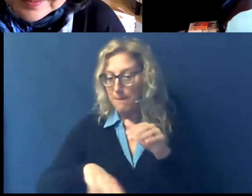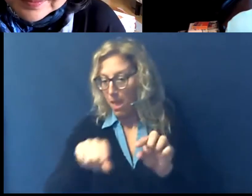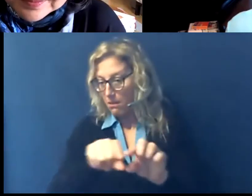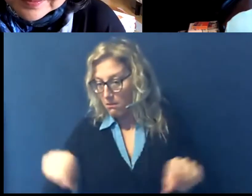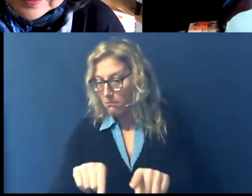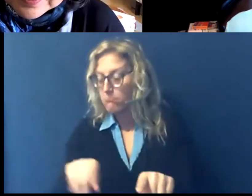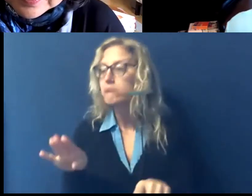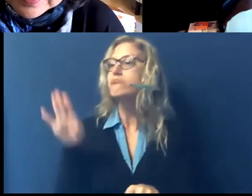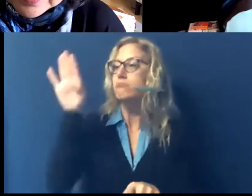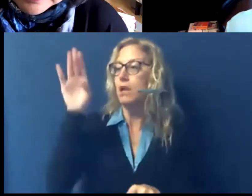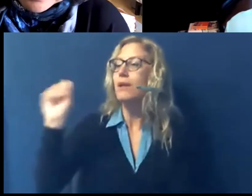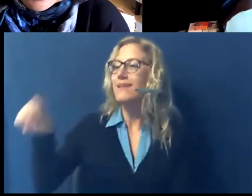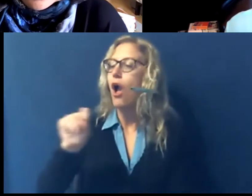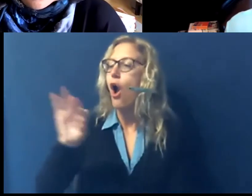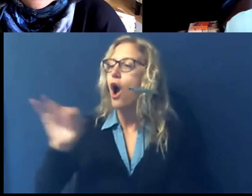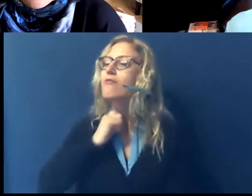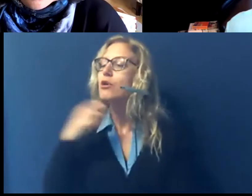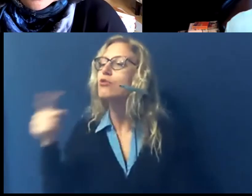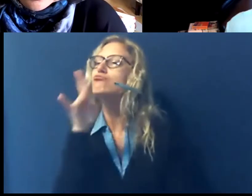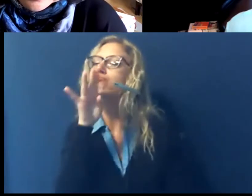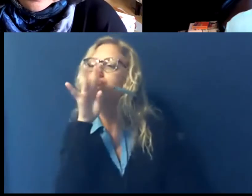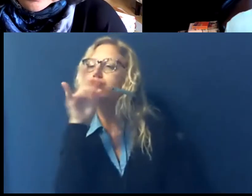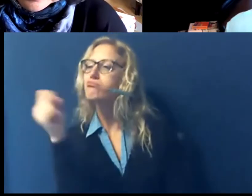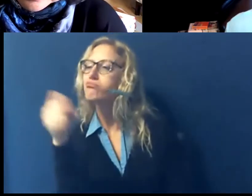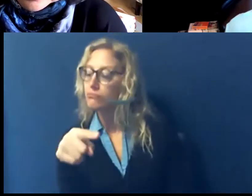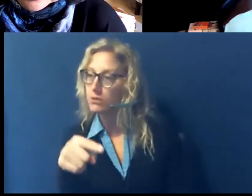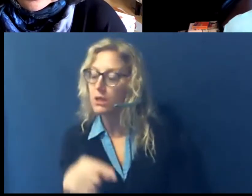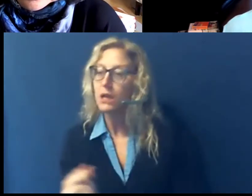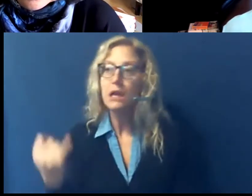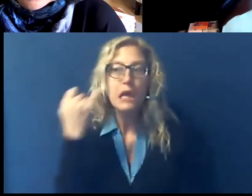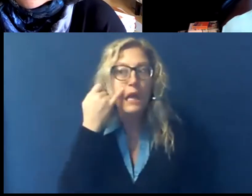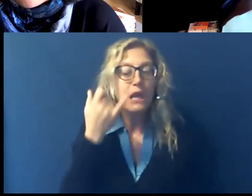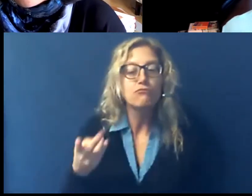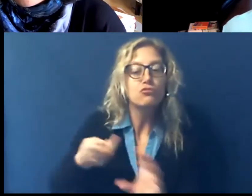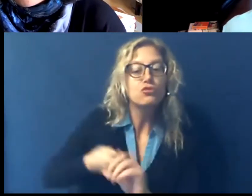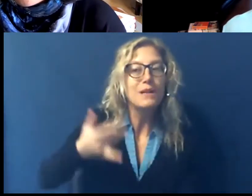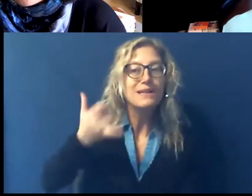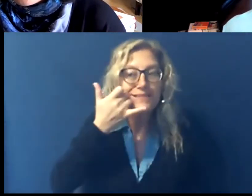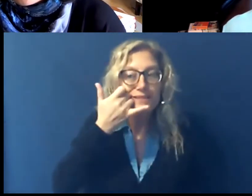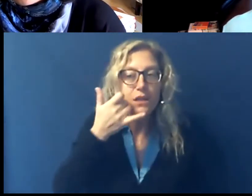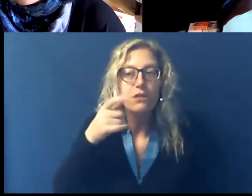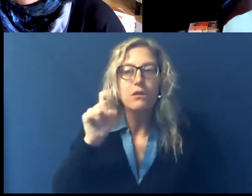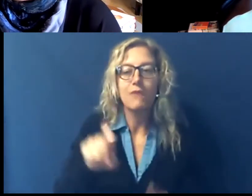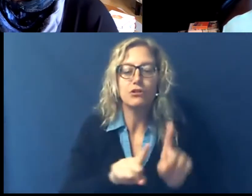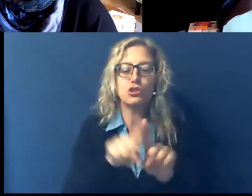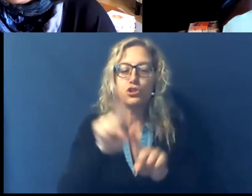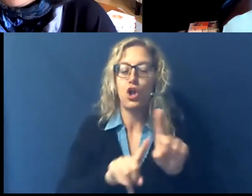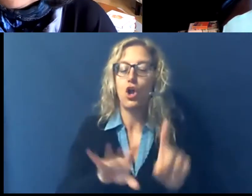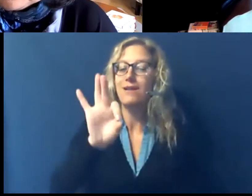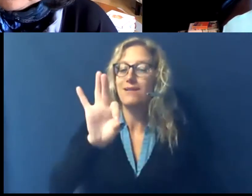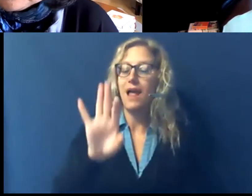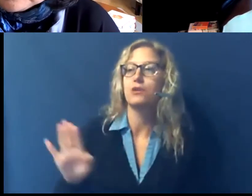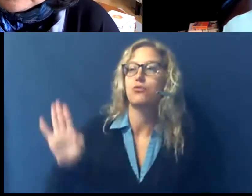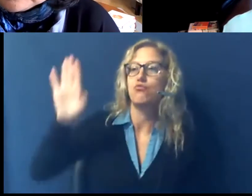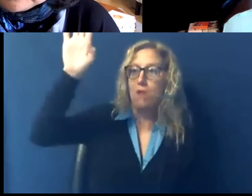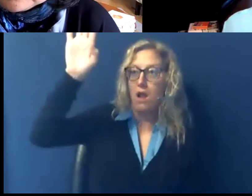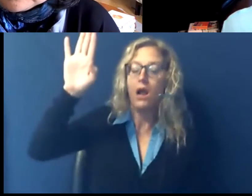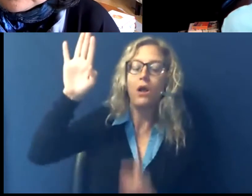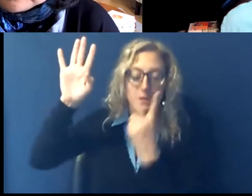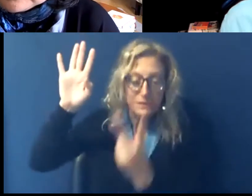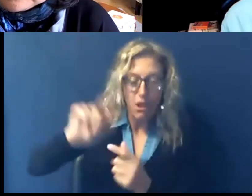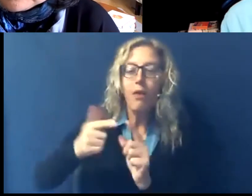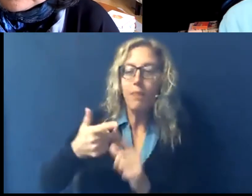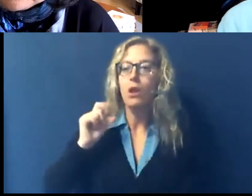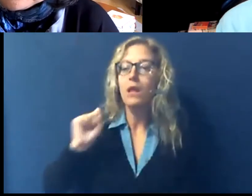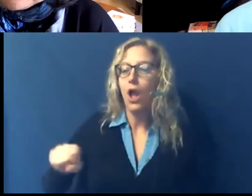screen and we will unmute you. If you are joining us by telephone today, please dial *9 to raise your hand and we can